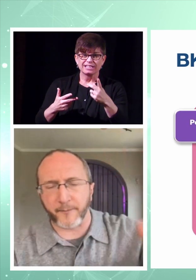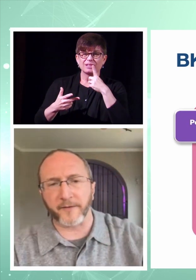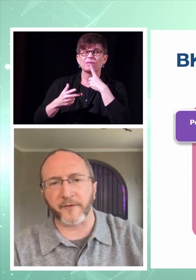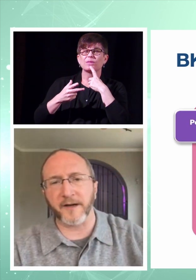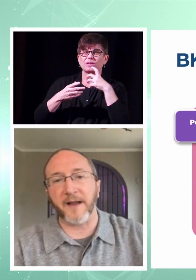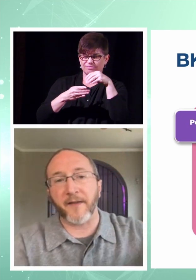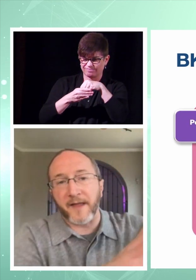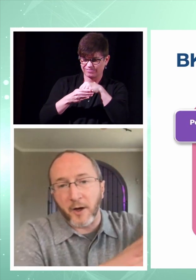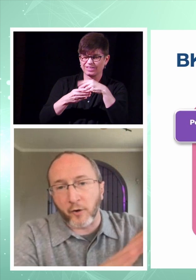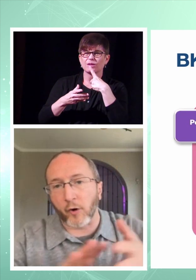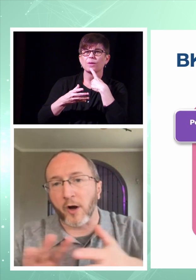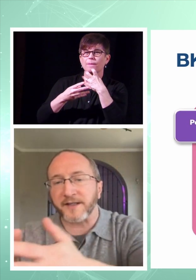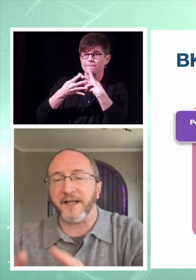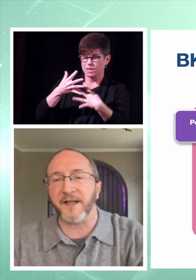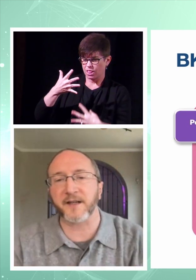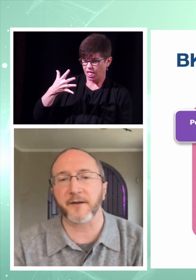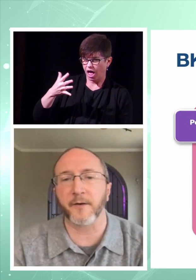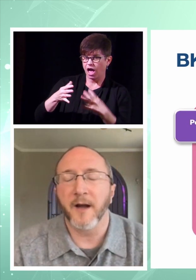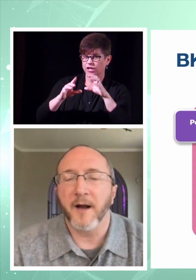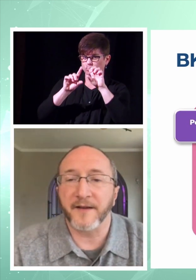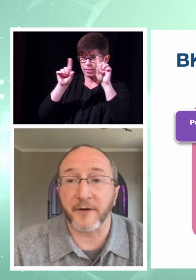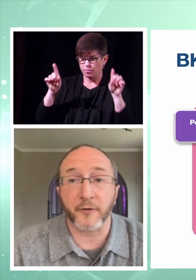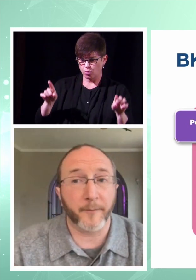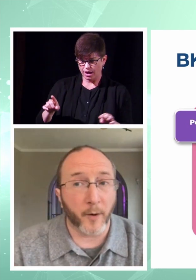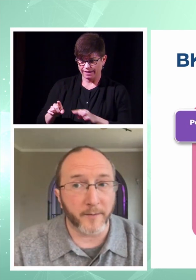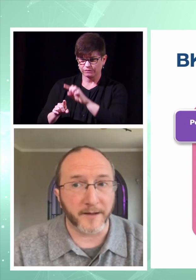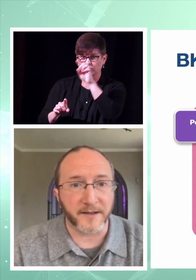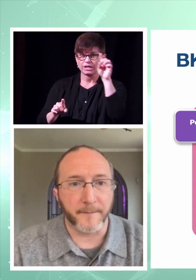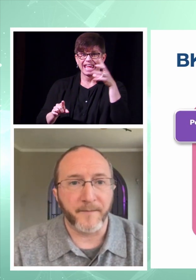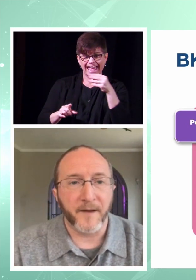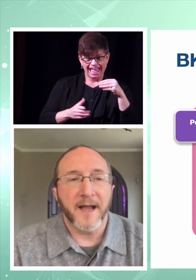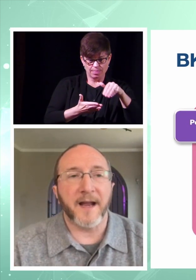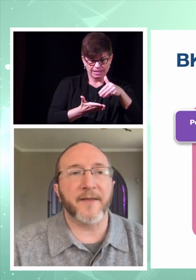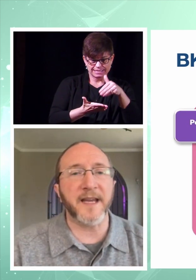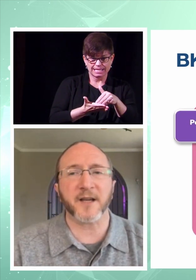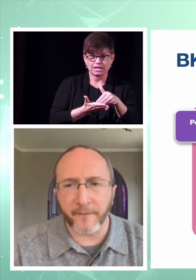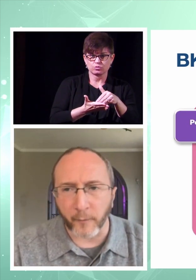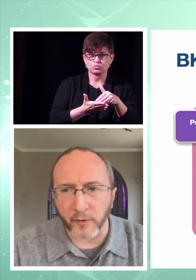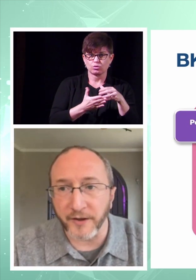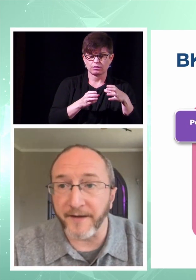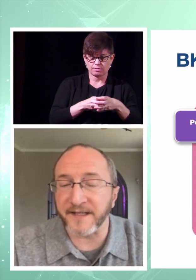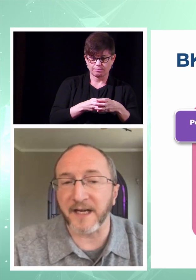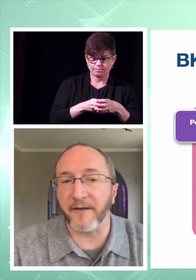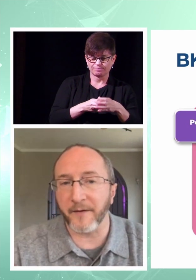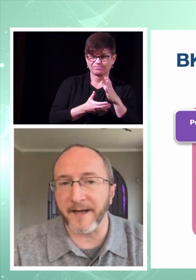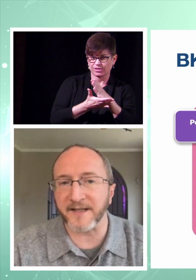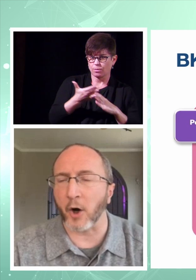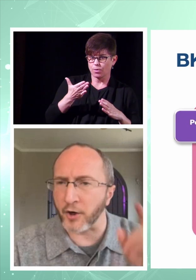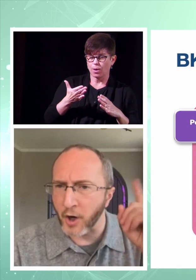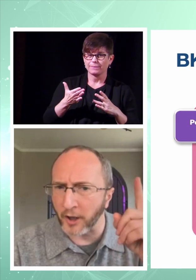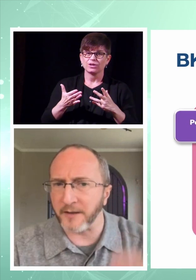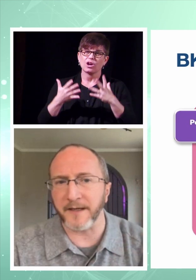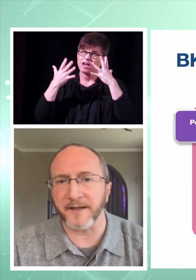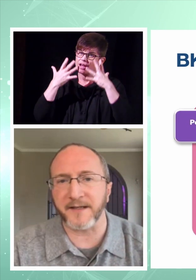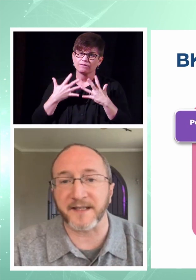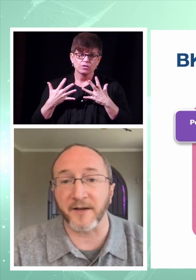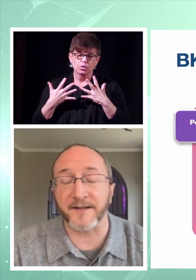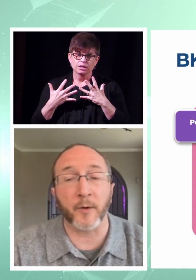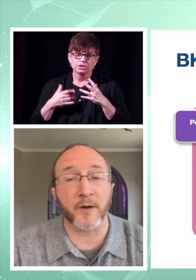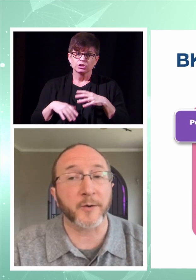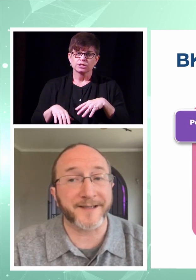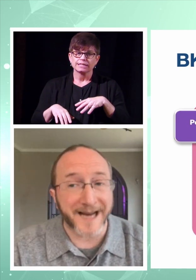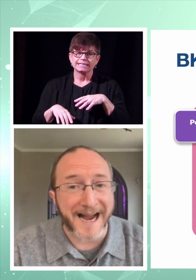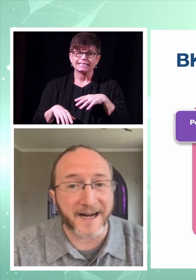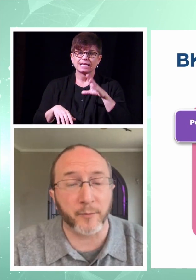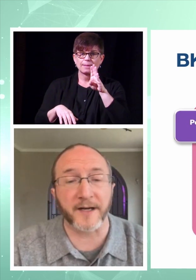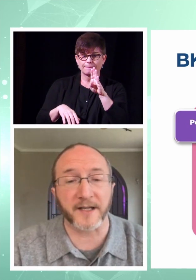bloodstream, in the periphery, and then they can cross into the central compartment. And these, unfortunately, in the setting of MS, are naughty B and T cells